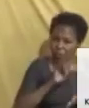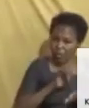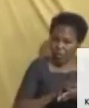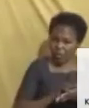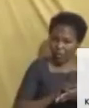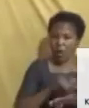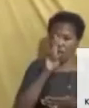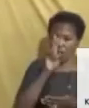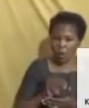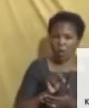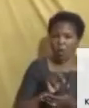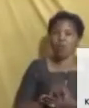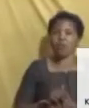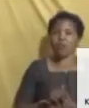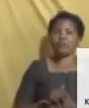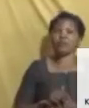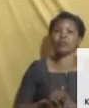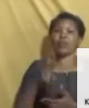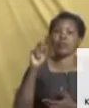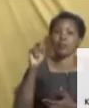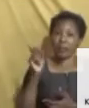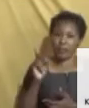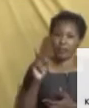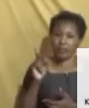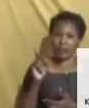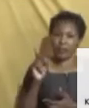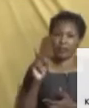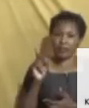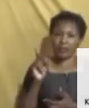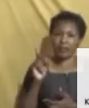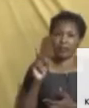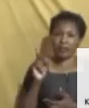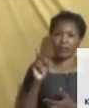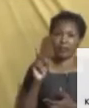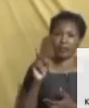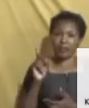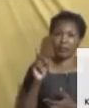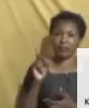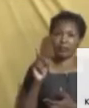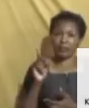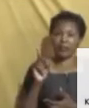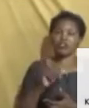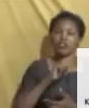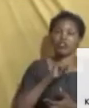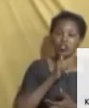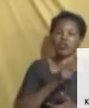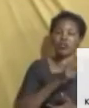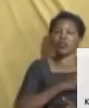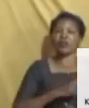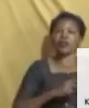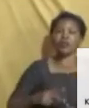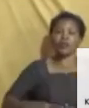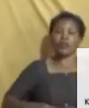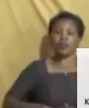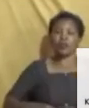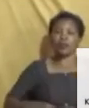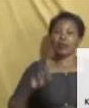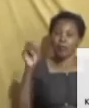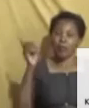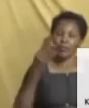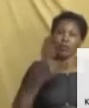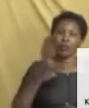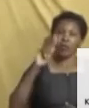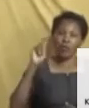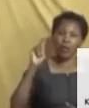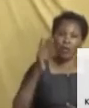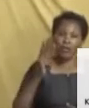No. The president is not the king. The president of Kenya